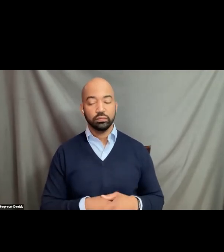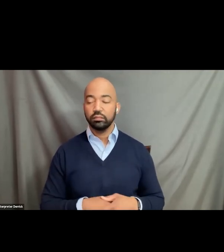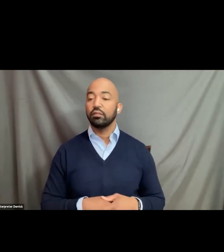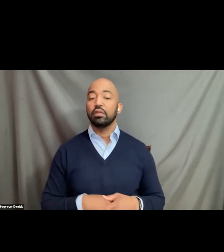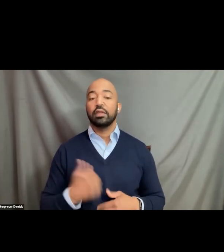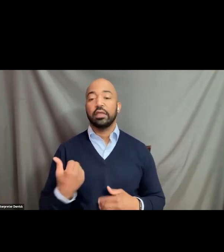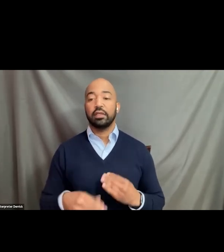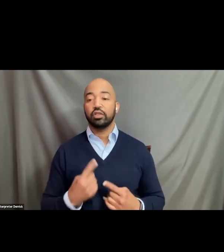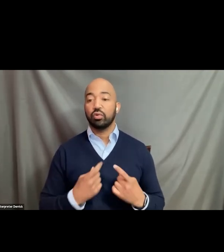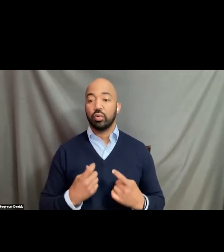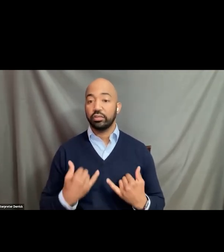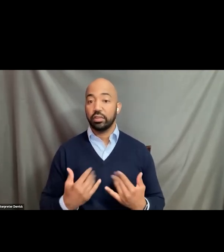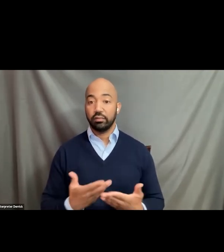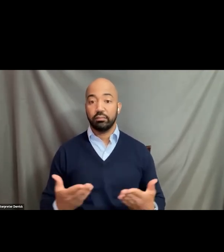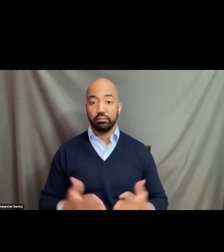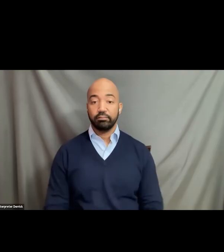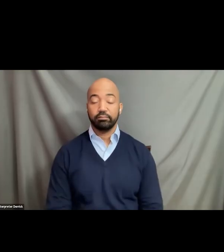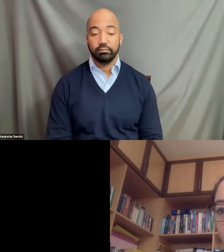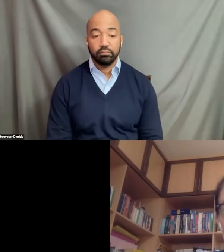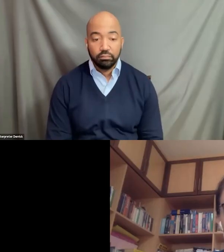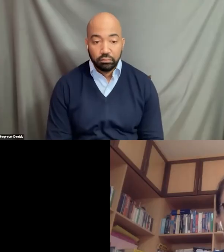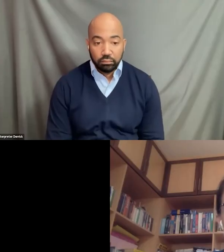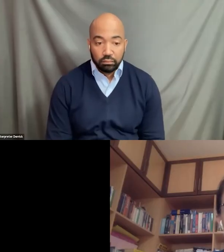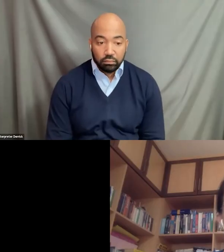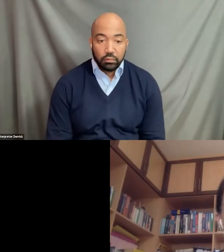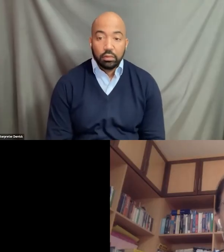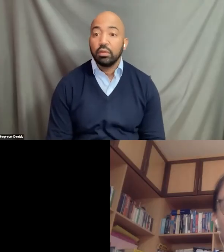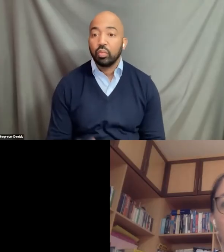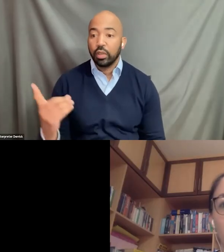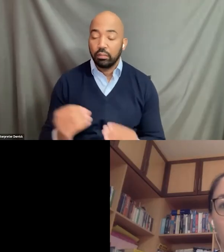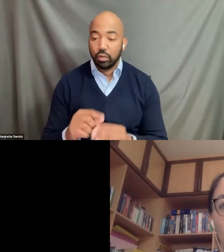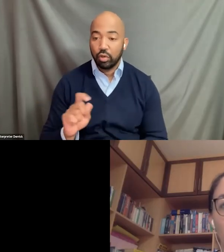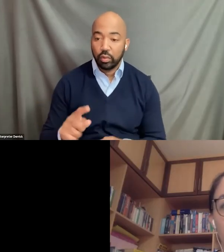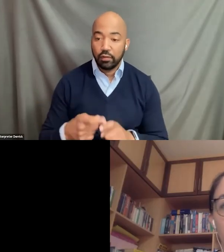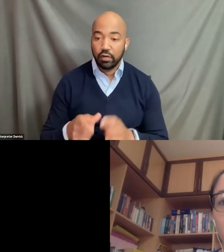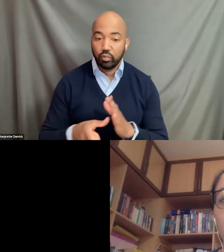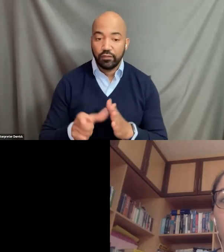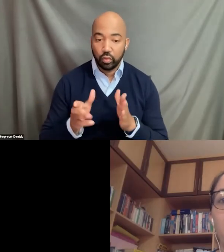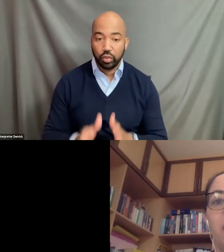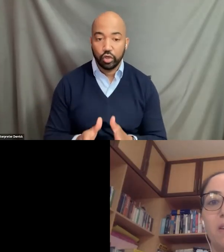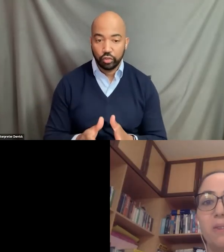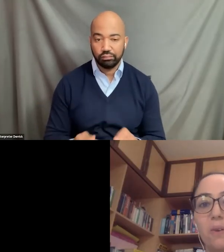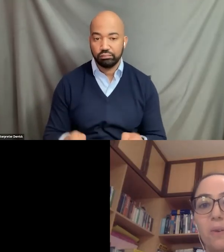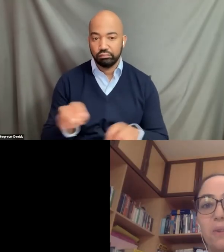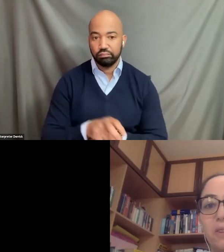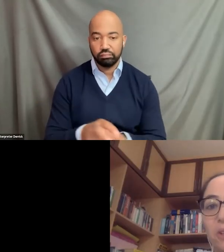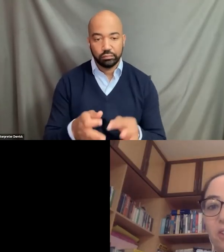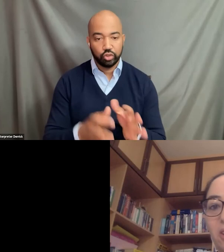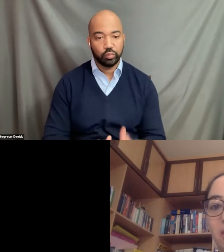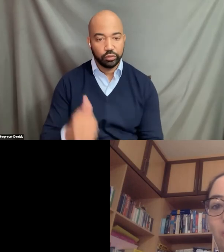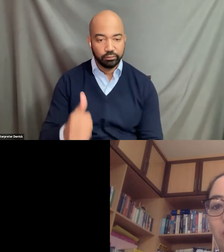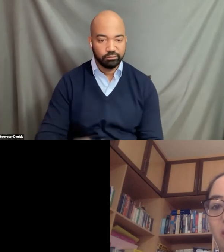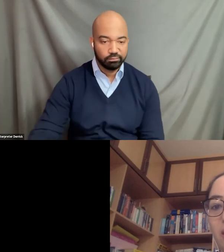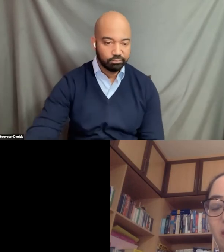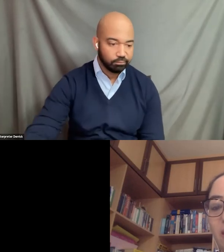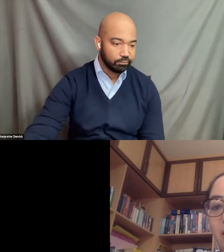any other questions? There is actually one nice question from the reviewers. So the question